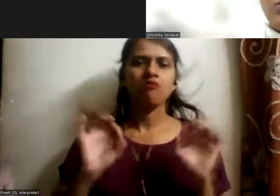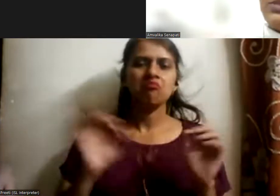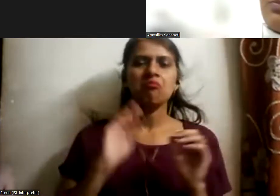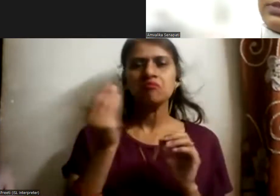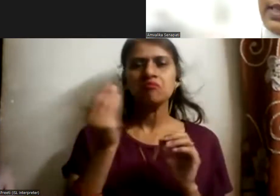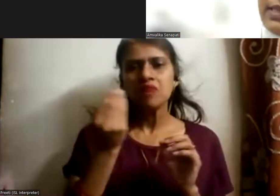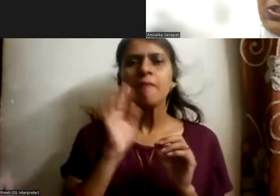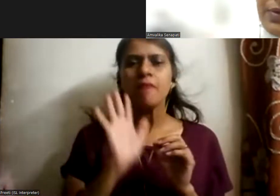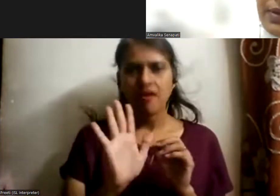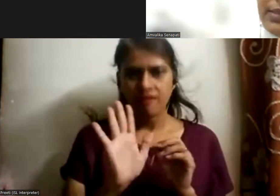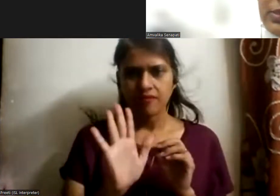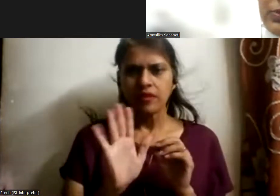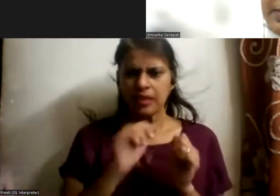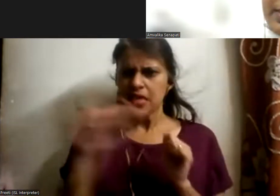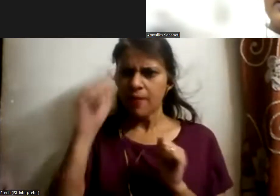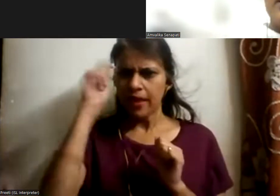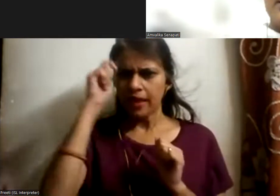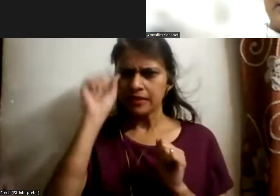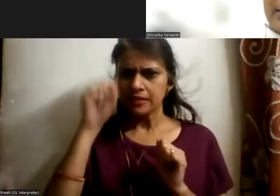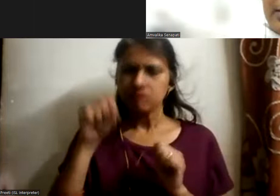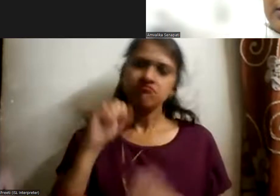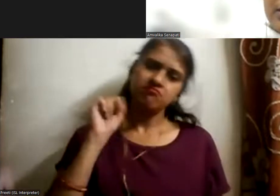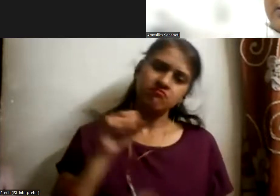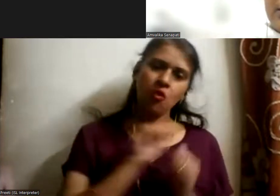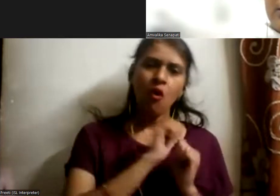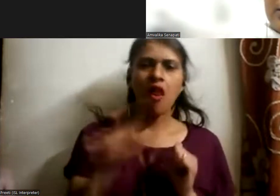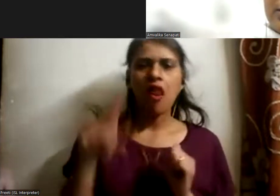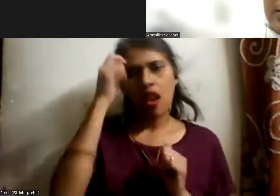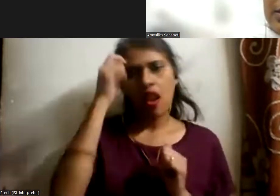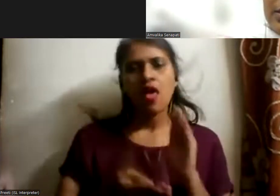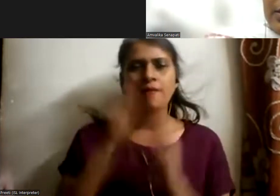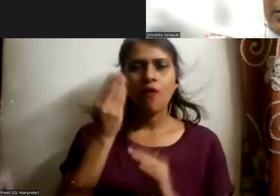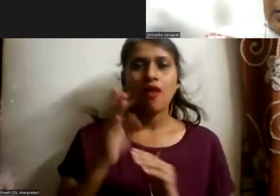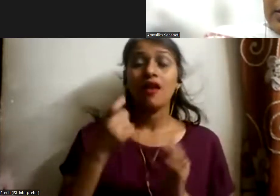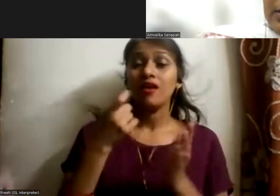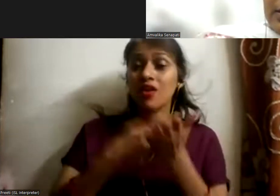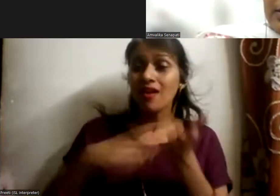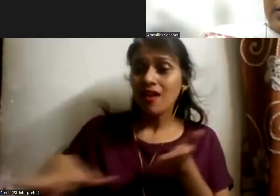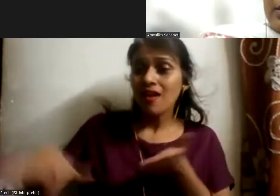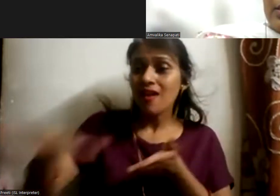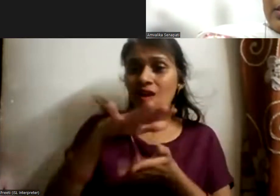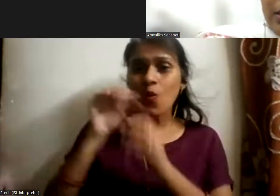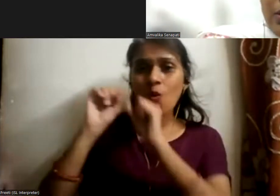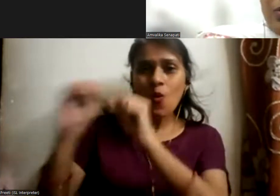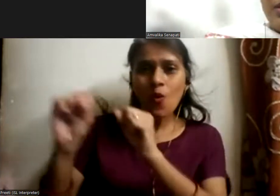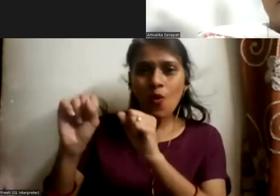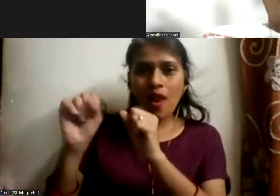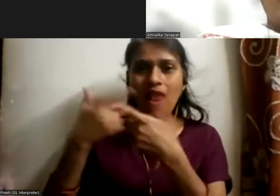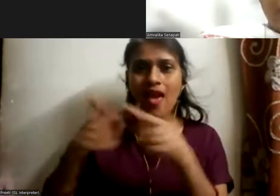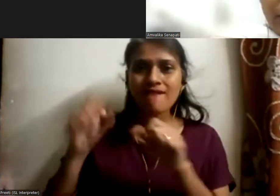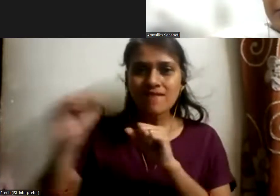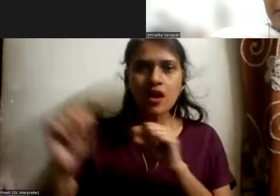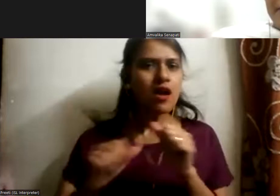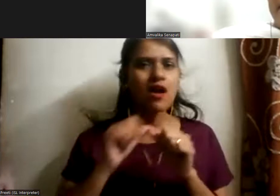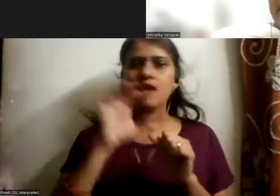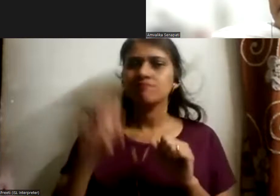like. But those are mostly English, right? English yes, those are websites, mostly yeah. English. The ones in regional languages are not completely accessible at all. Okay. Yeah.